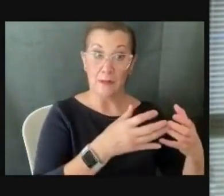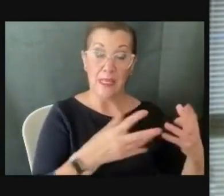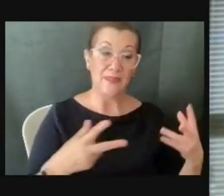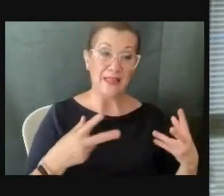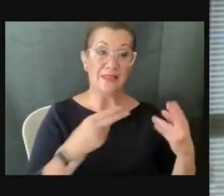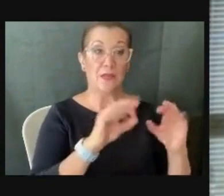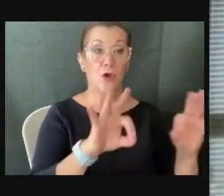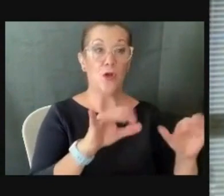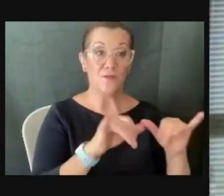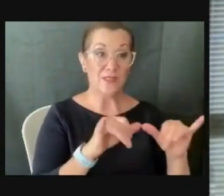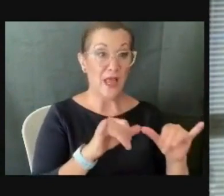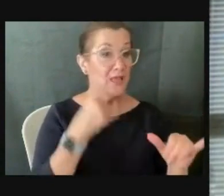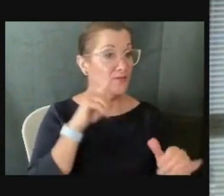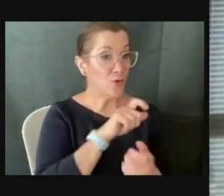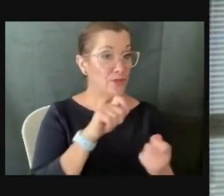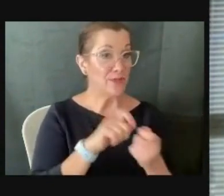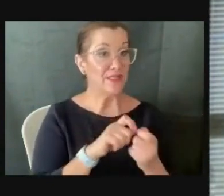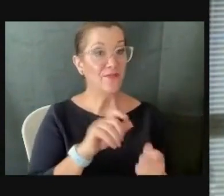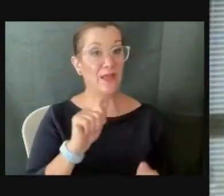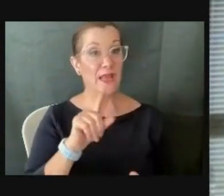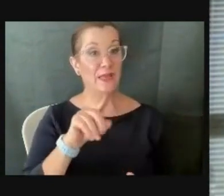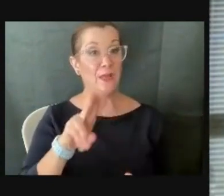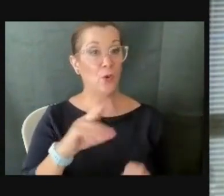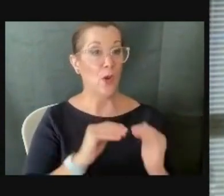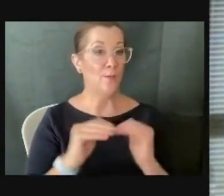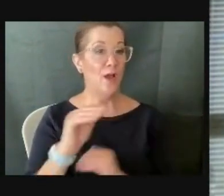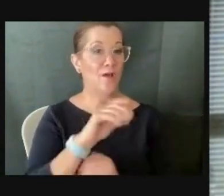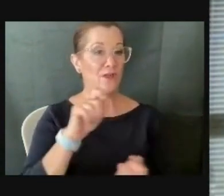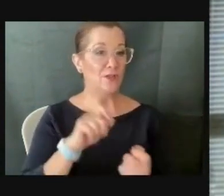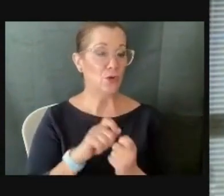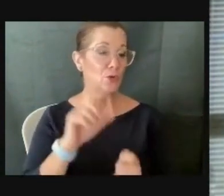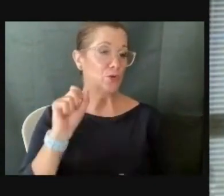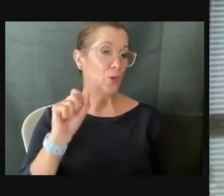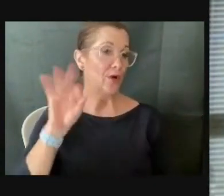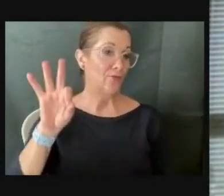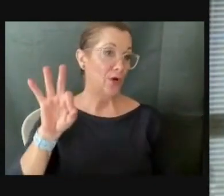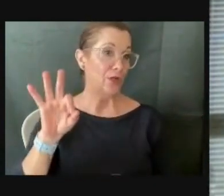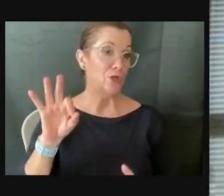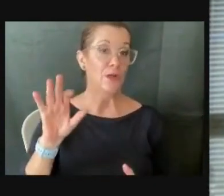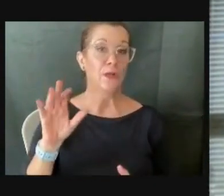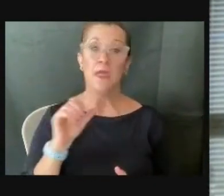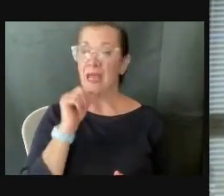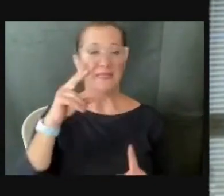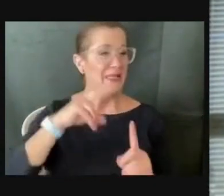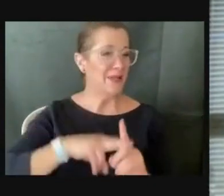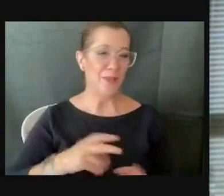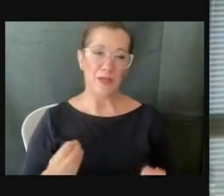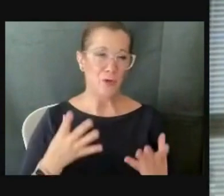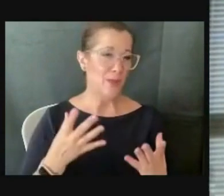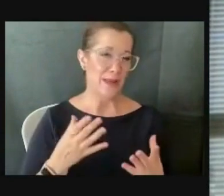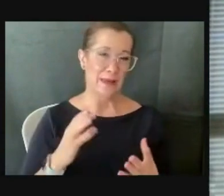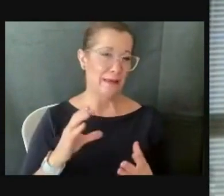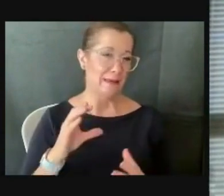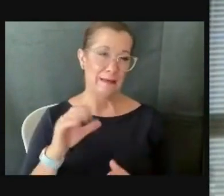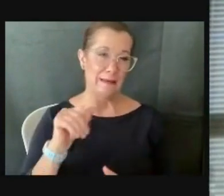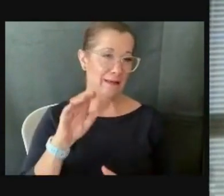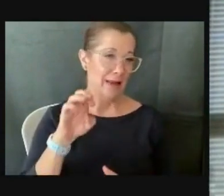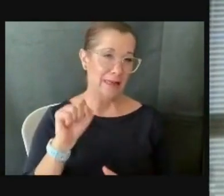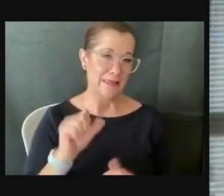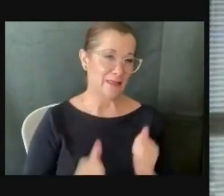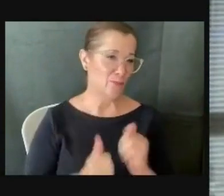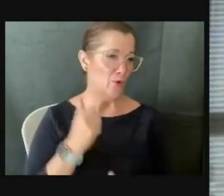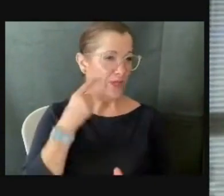ADUs that are above a certain square footage, as you can read there. So that doesn't apply to too many cases. Like I mentioned, it's mostly for pretty